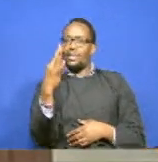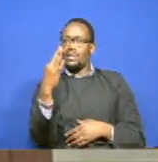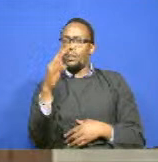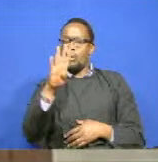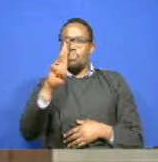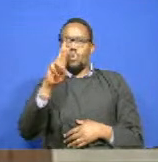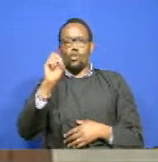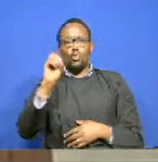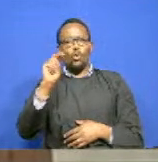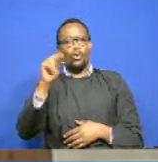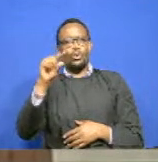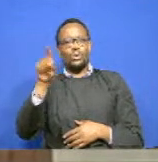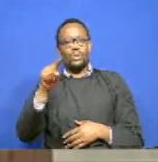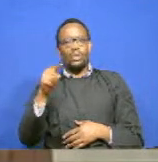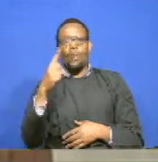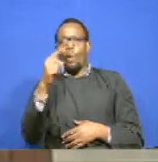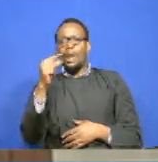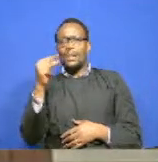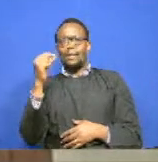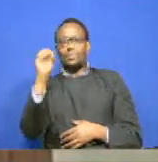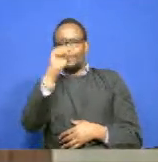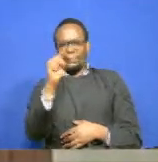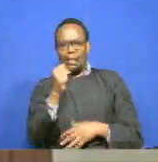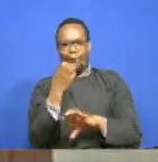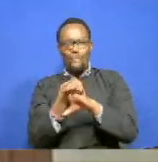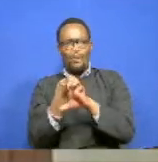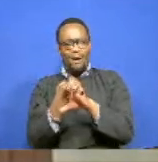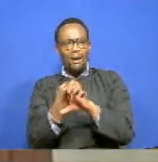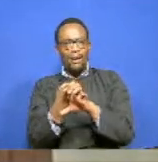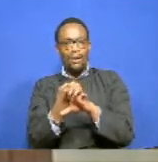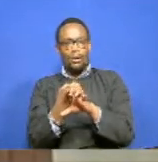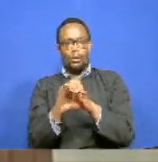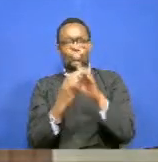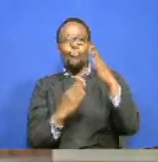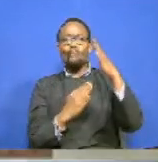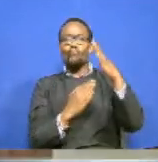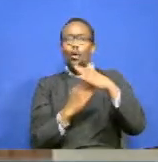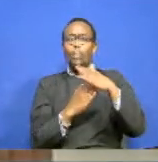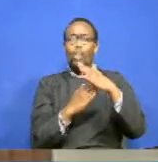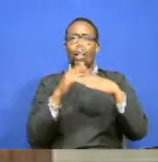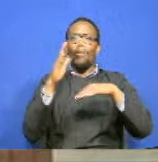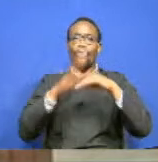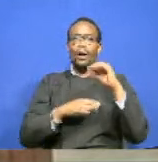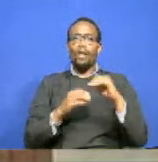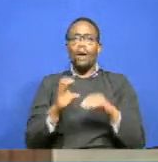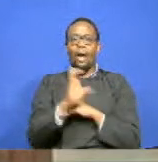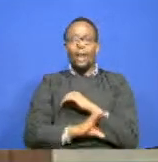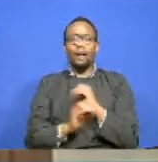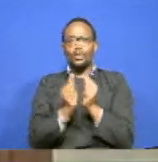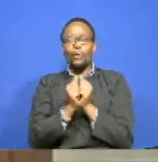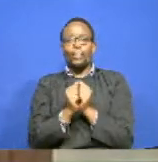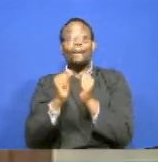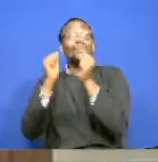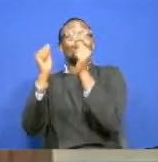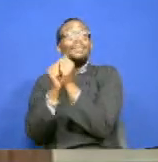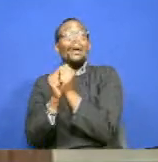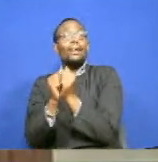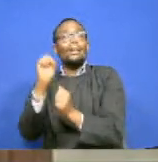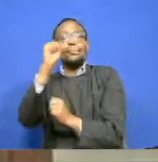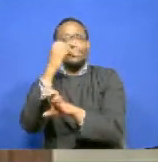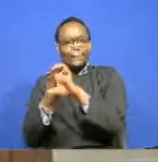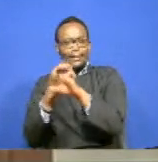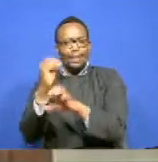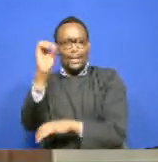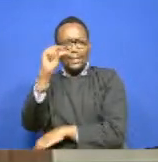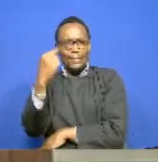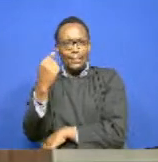one silver will still be ahead of a country with 10 silvers and